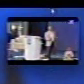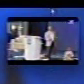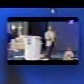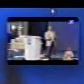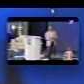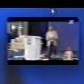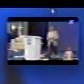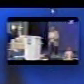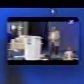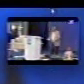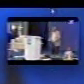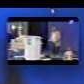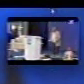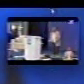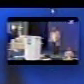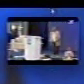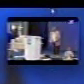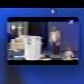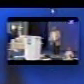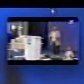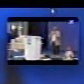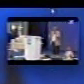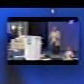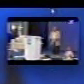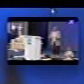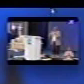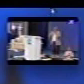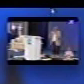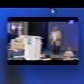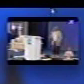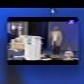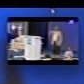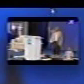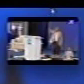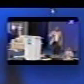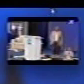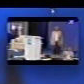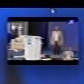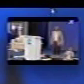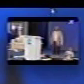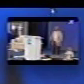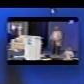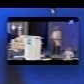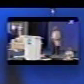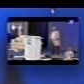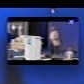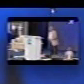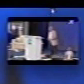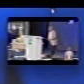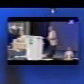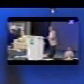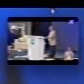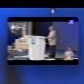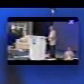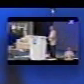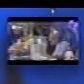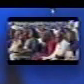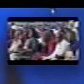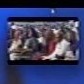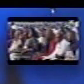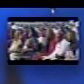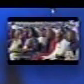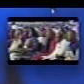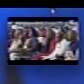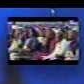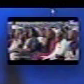see nothing. Romans chapter 1, verse 21, because that when